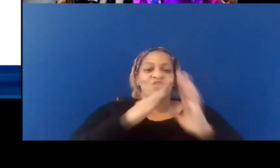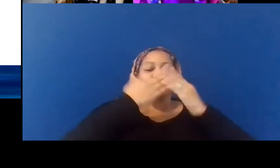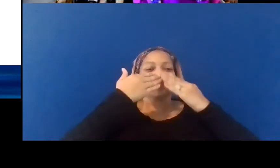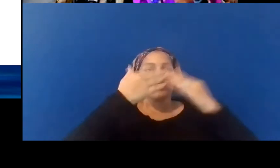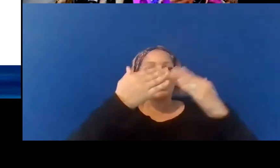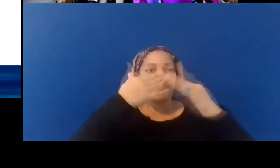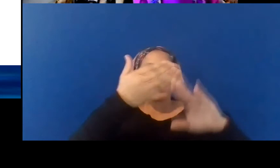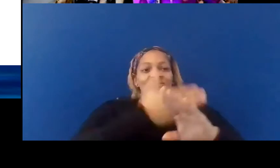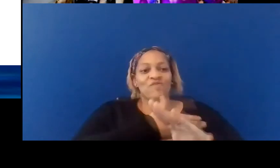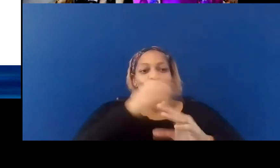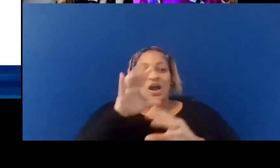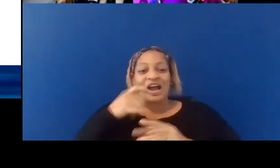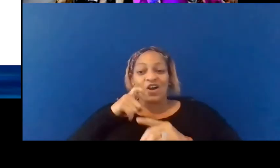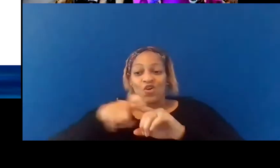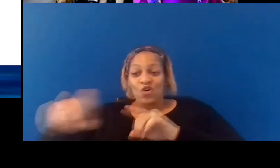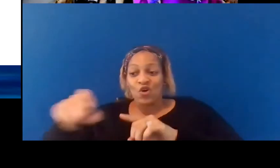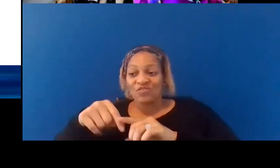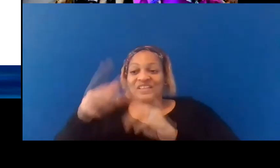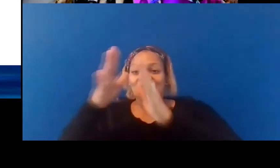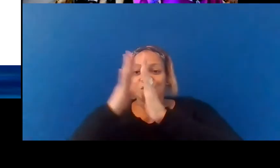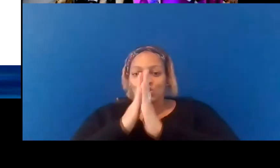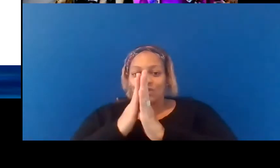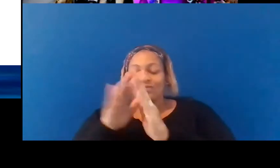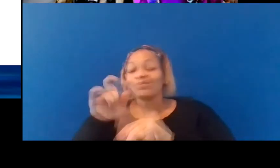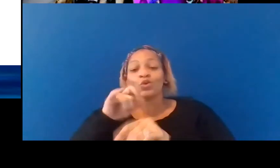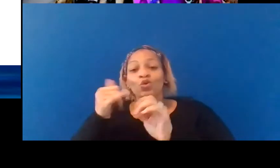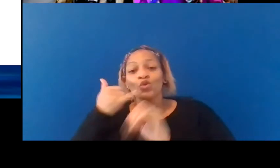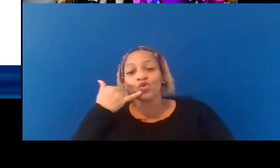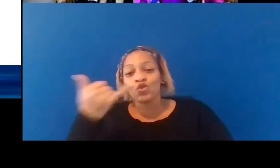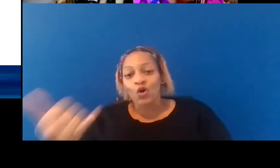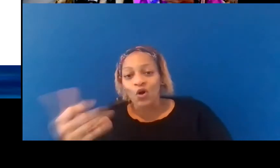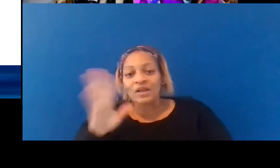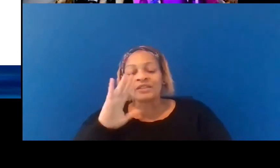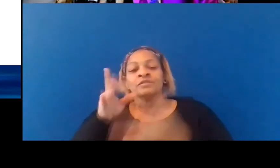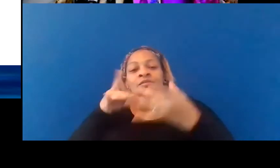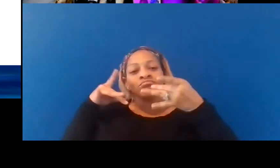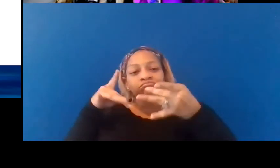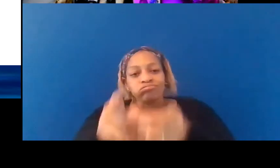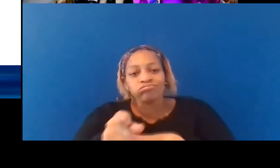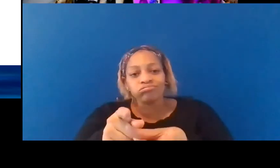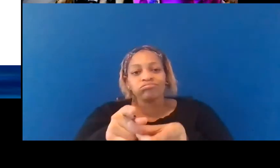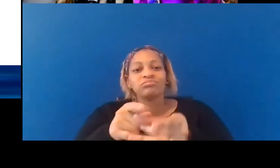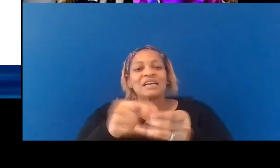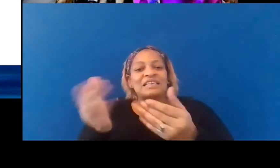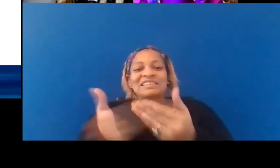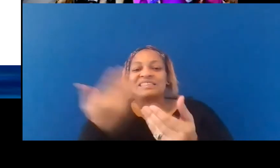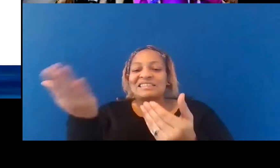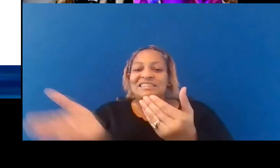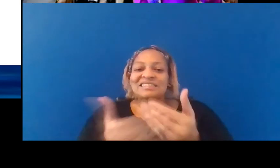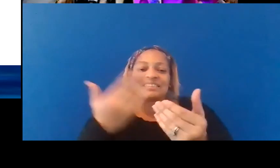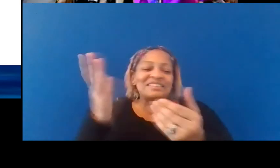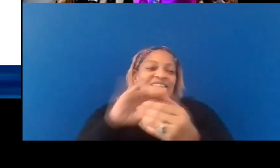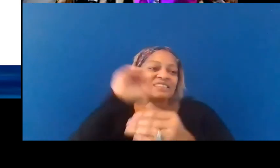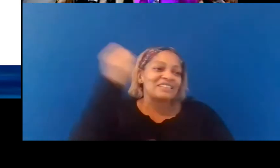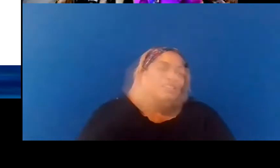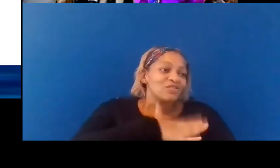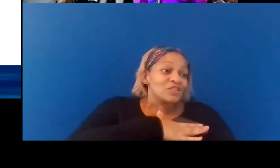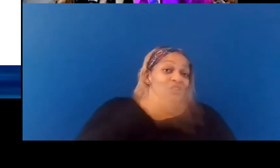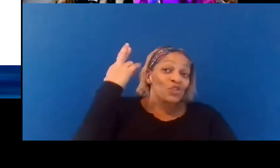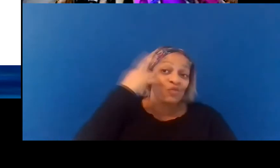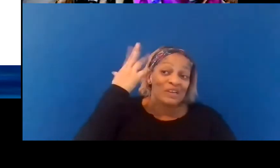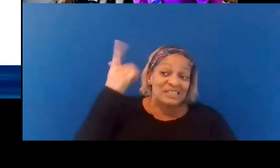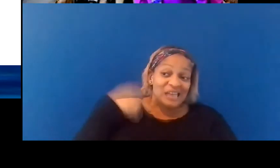call is that I know this call is going smooth and with ease and grace, and that the exact reason that I am calling is